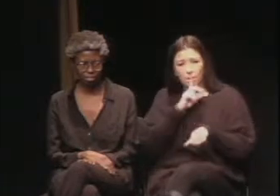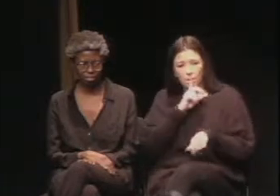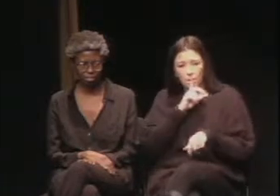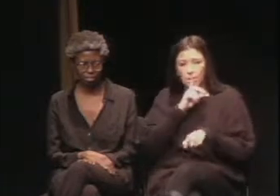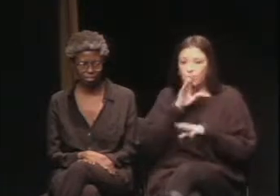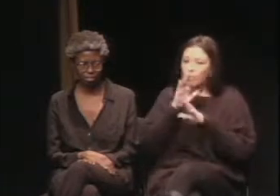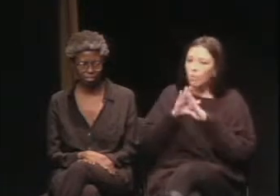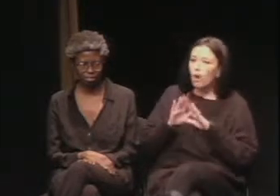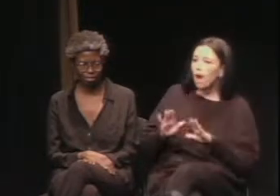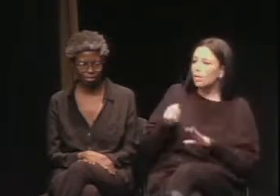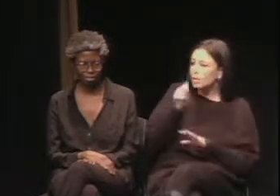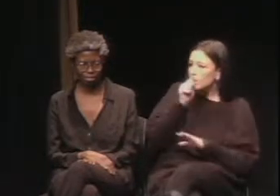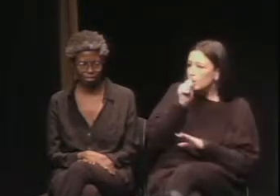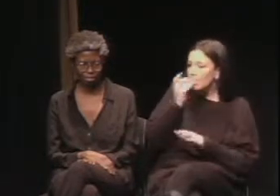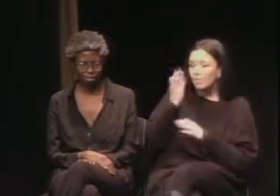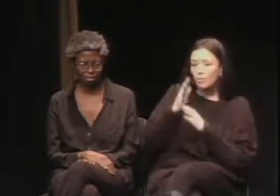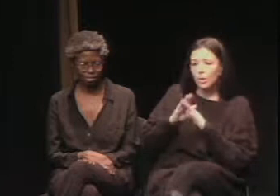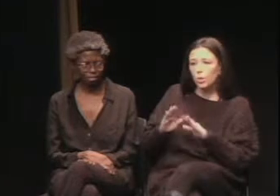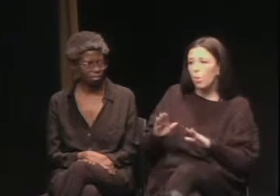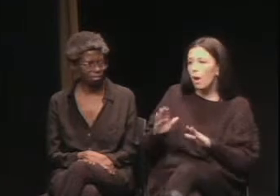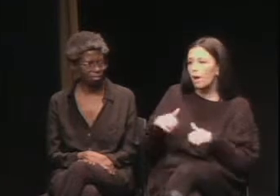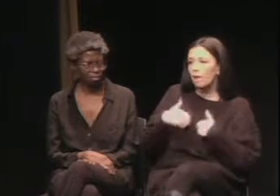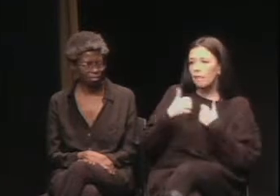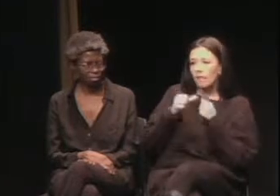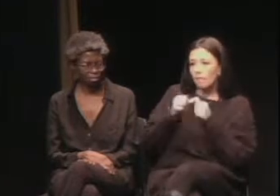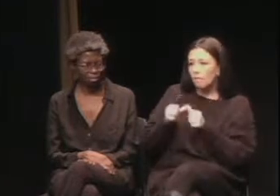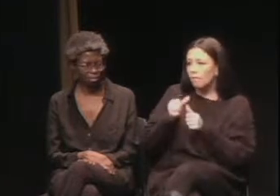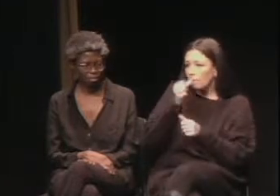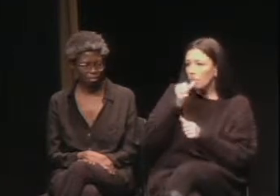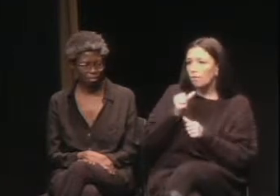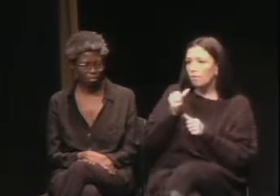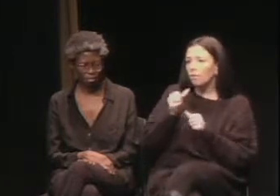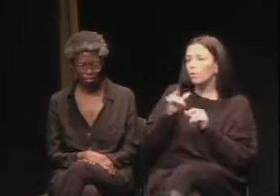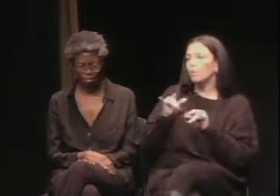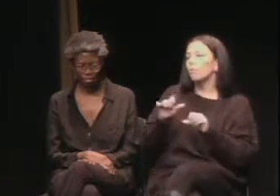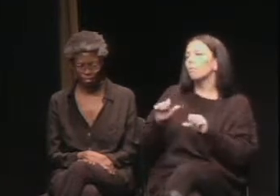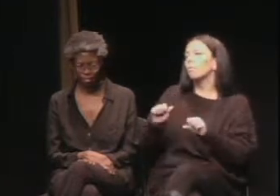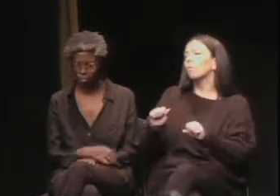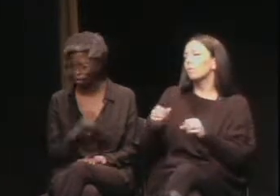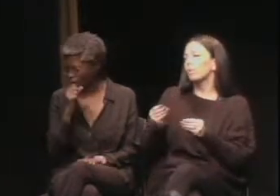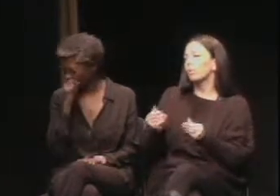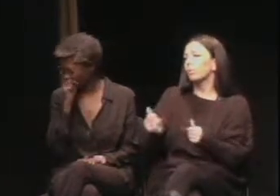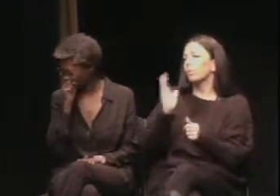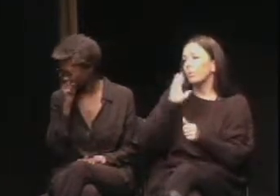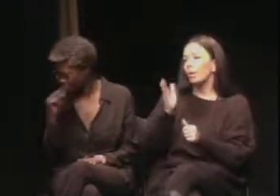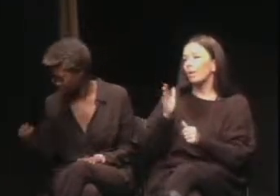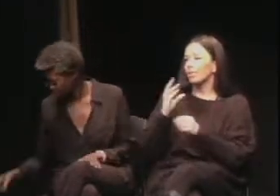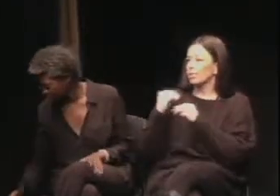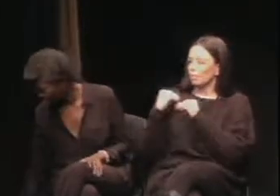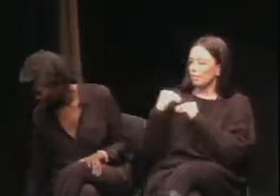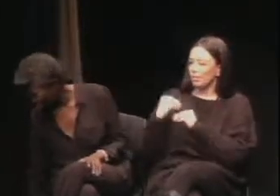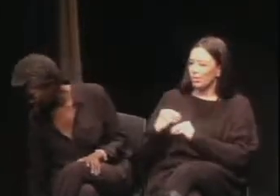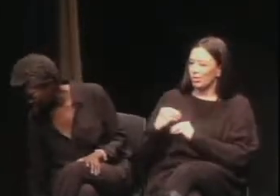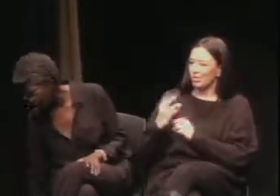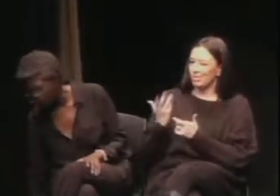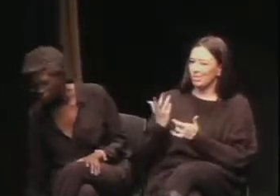be quiet. Yeah. If you be quiet and live your life, it'll go away. It's a tradition. Yeah.